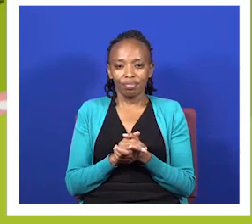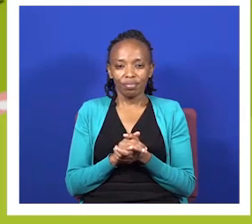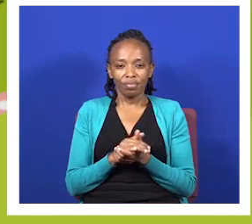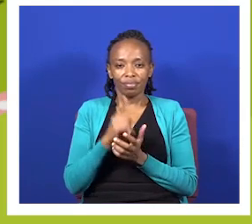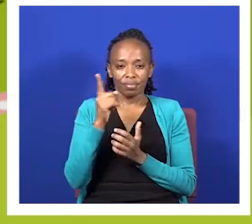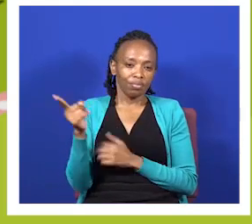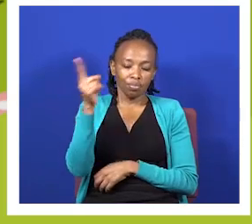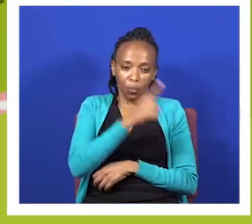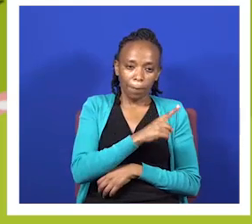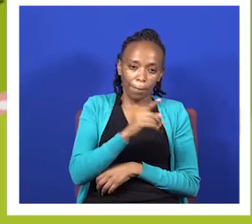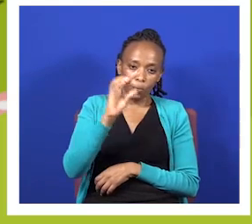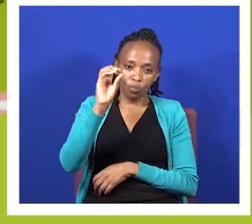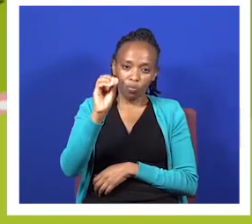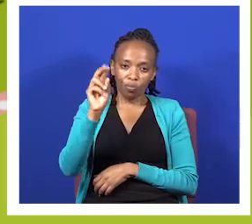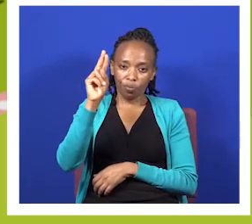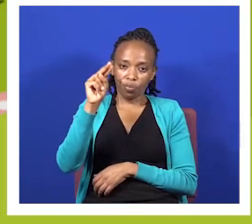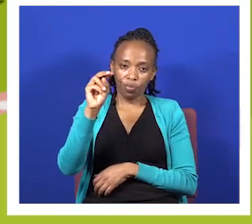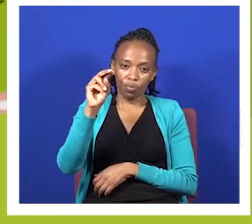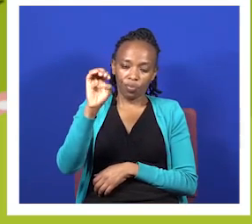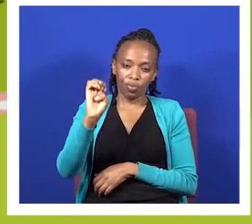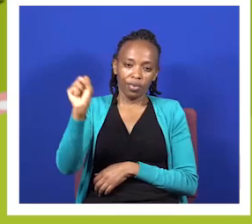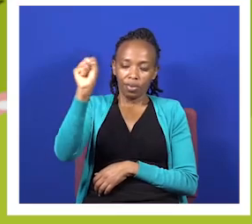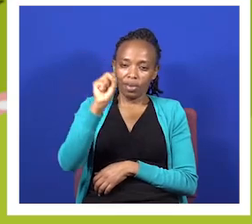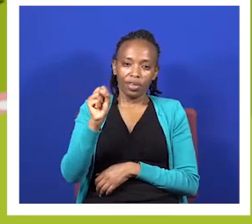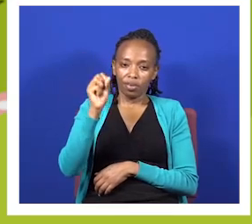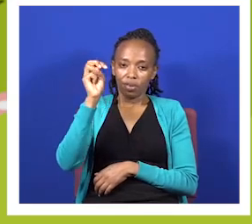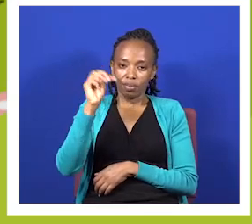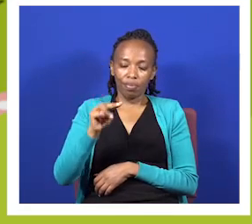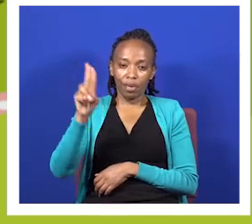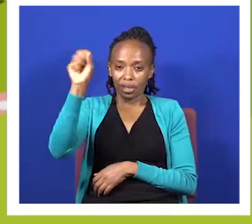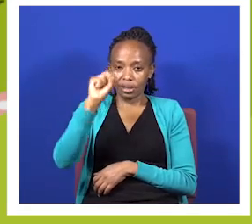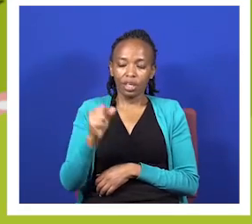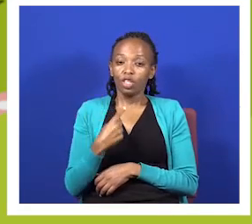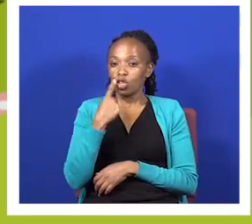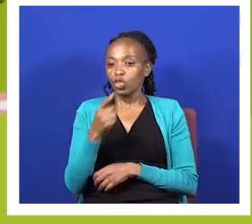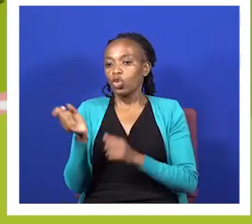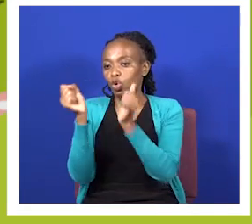And one day, Onesimus told Paul